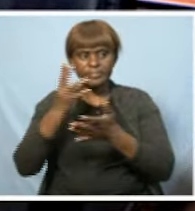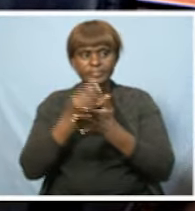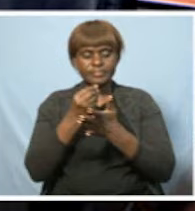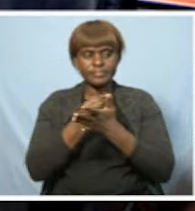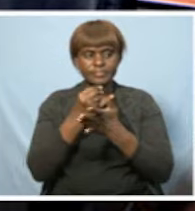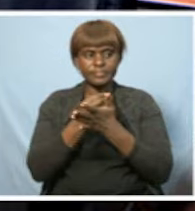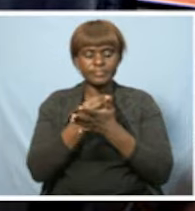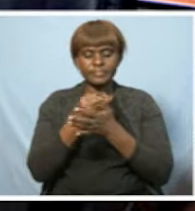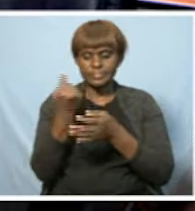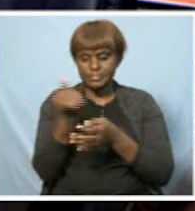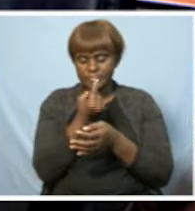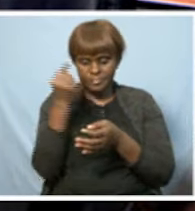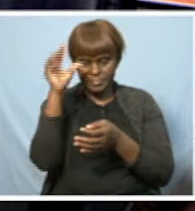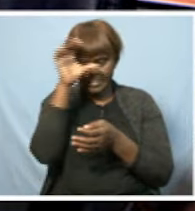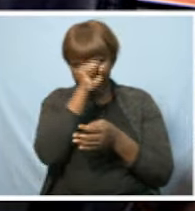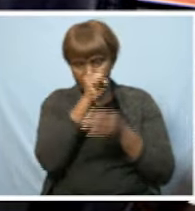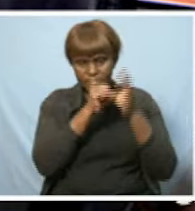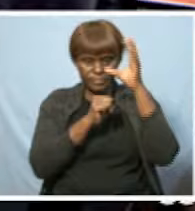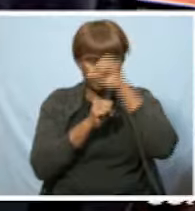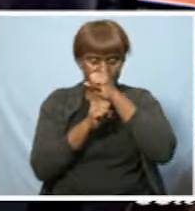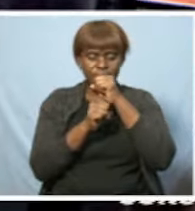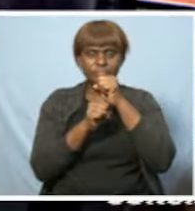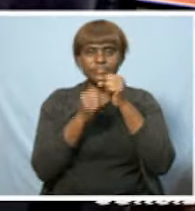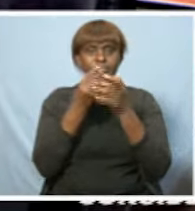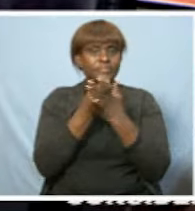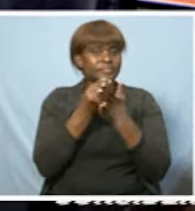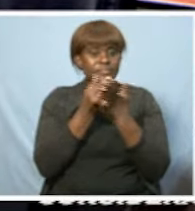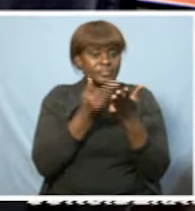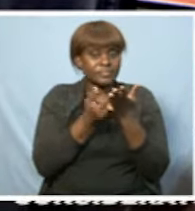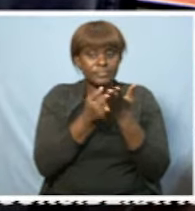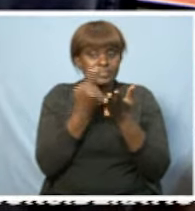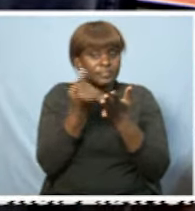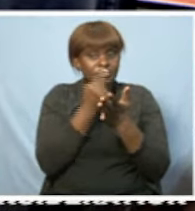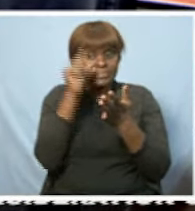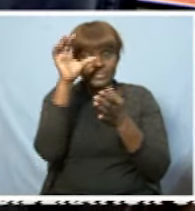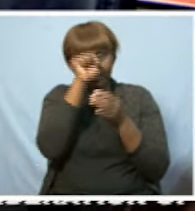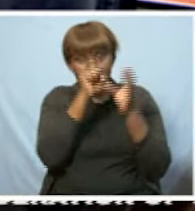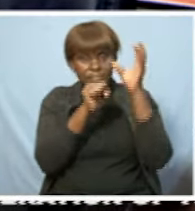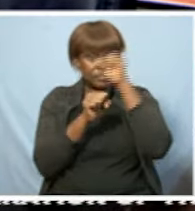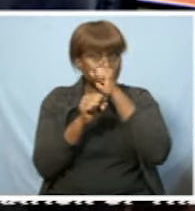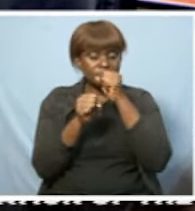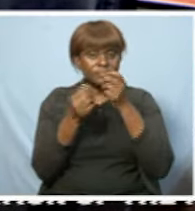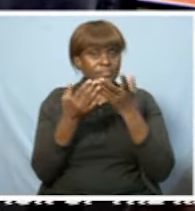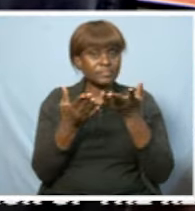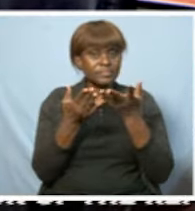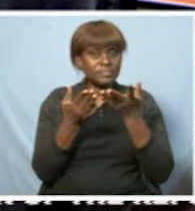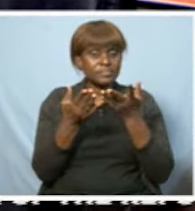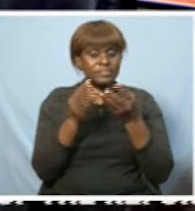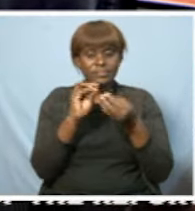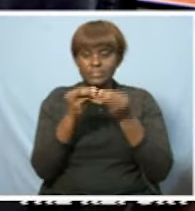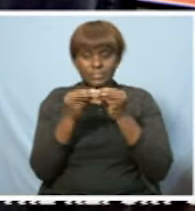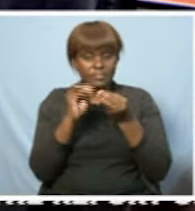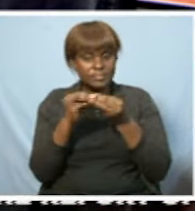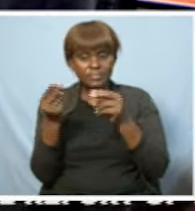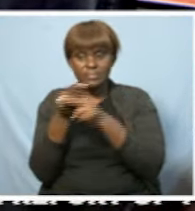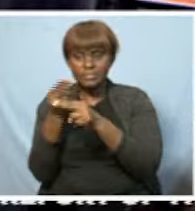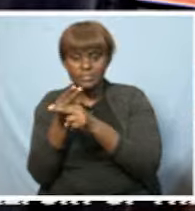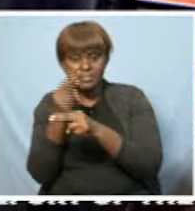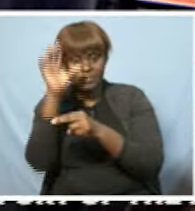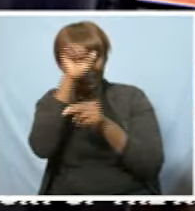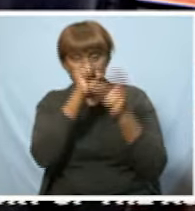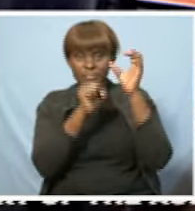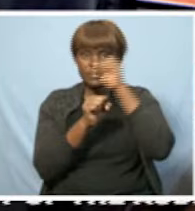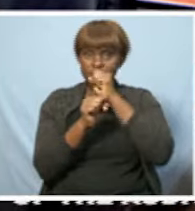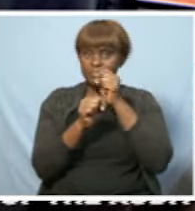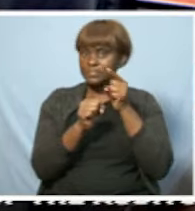on assumptions? Finances to be based on assumptions, figures, calculations to be based on